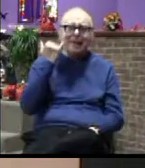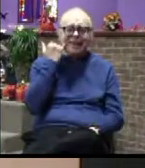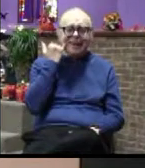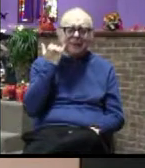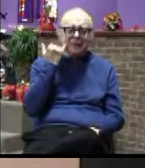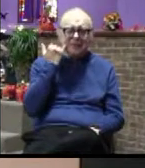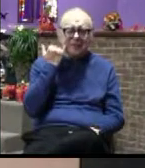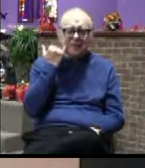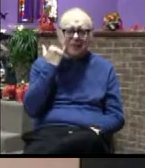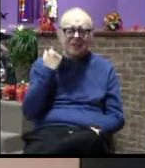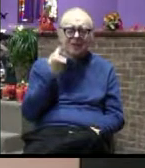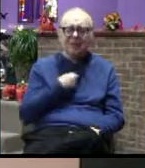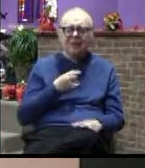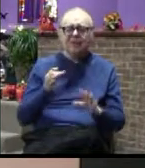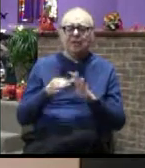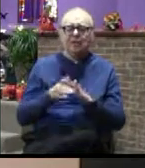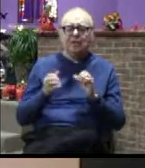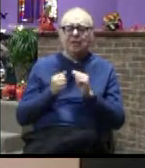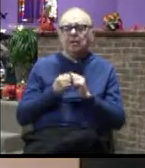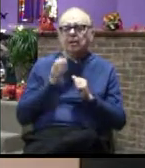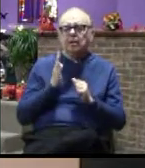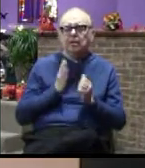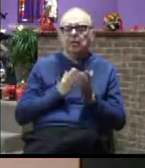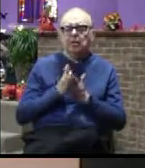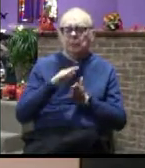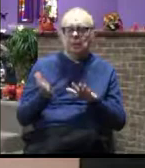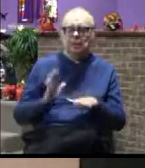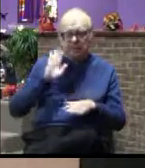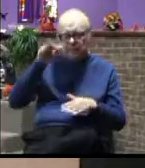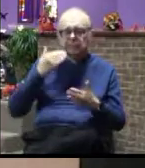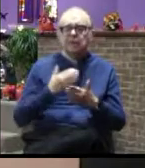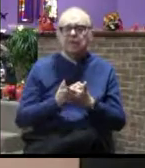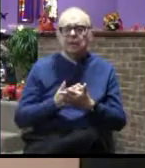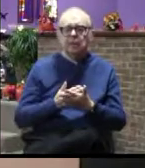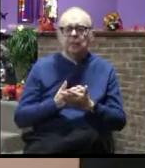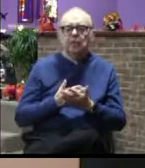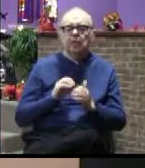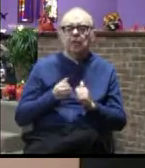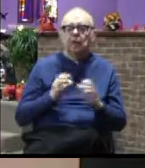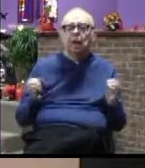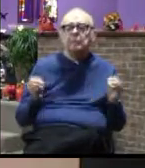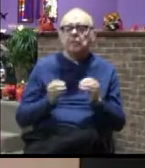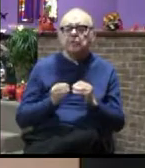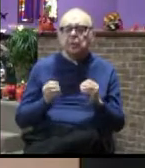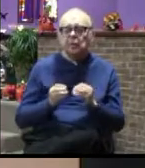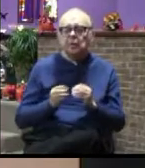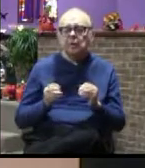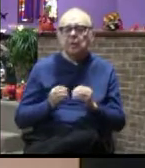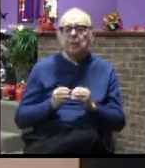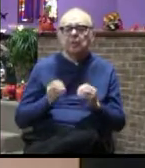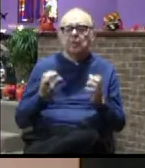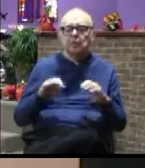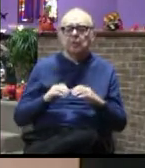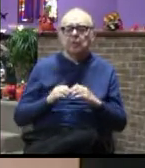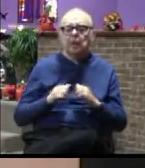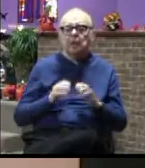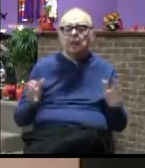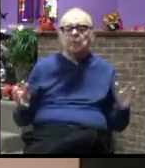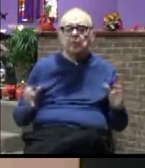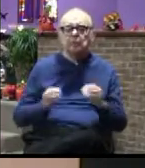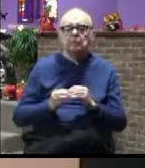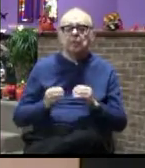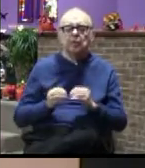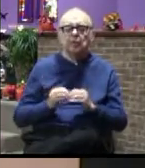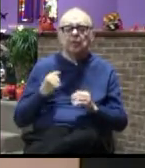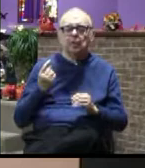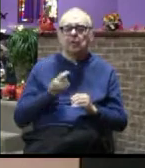If we were reconciled to God through the death of his son then how much more how much